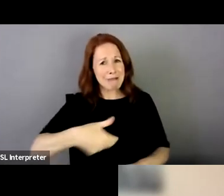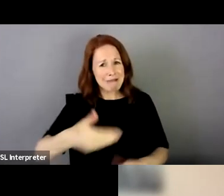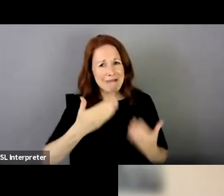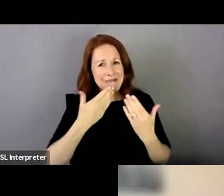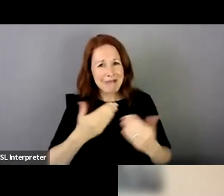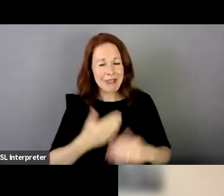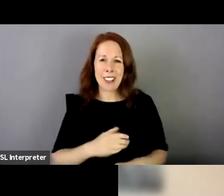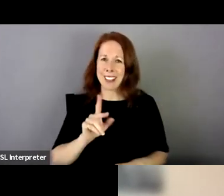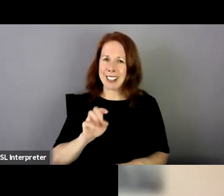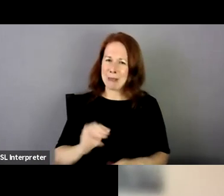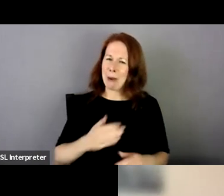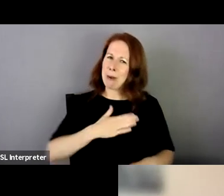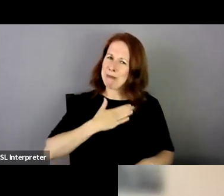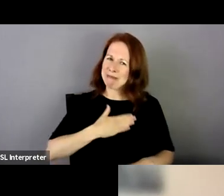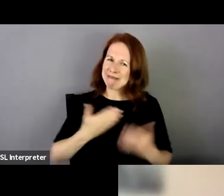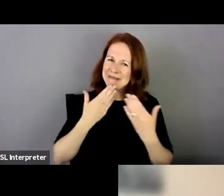our pleasure. Taylor.